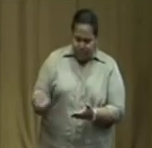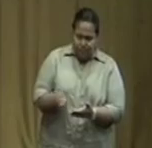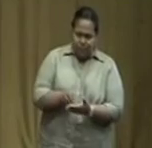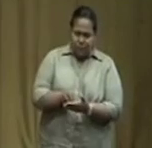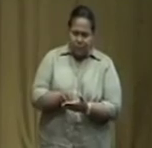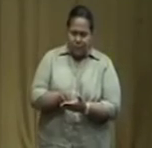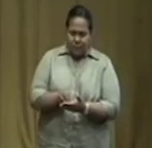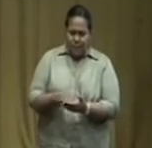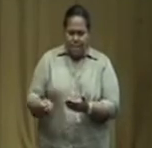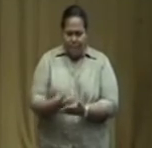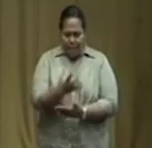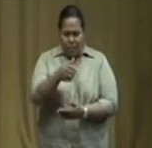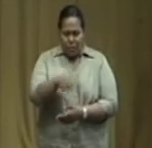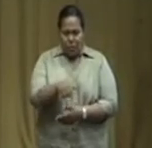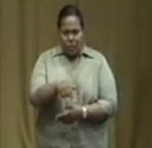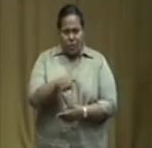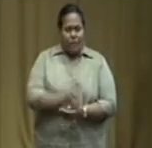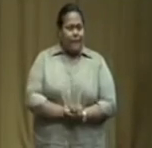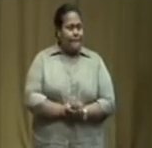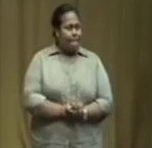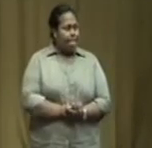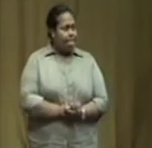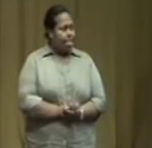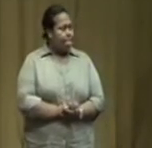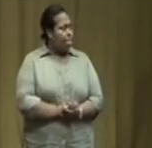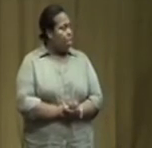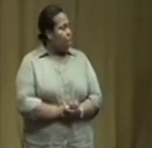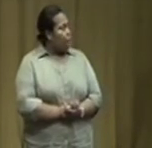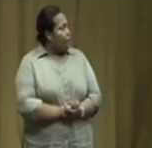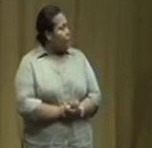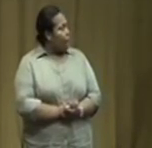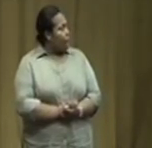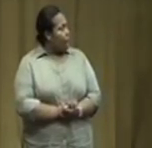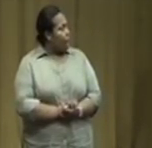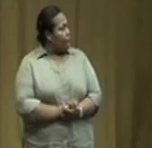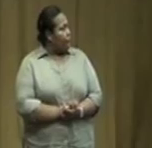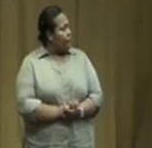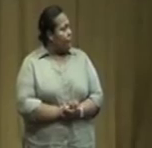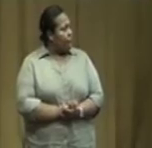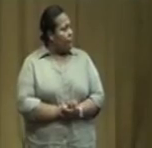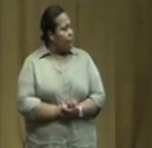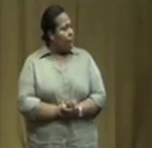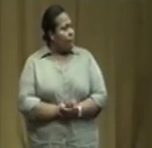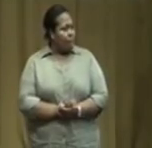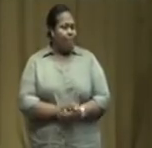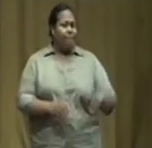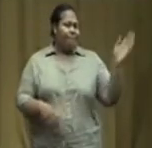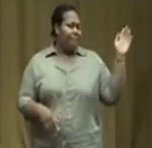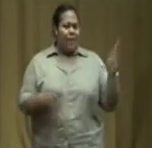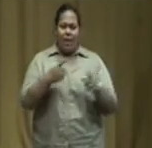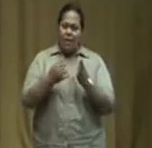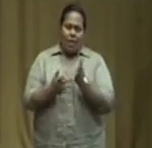publish that course site. And as I said, this technology is entirely open